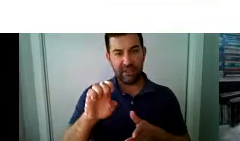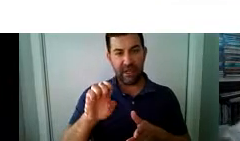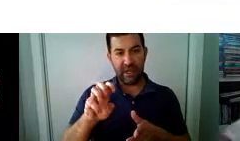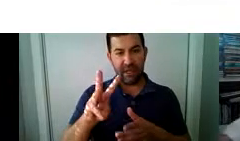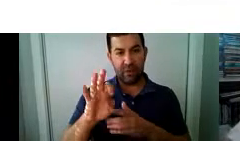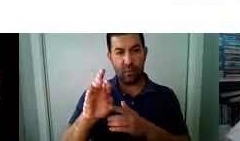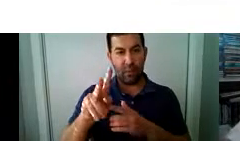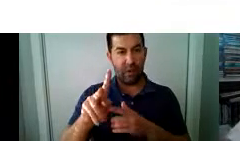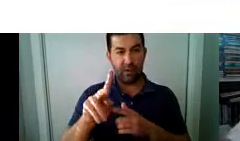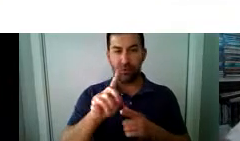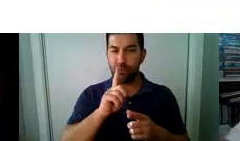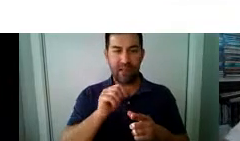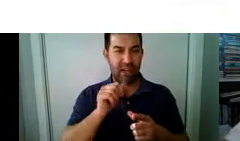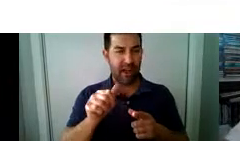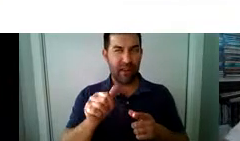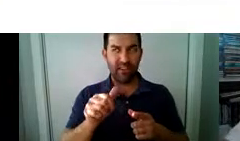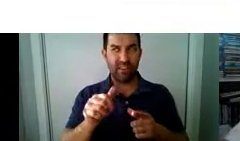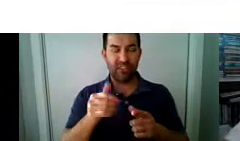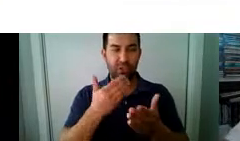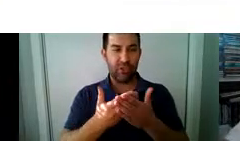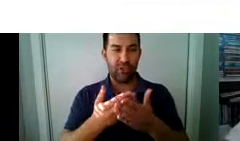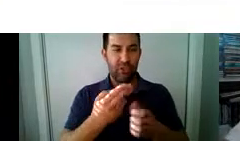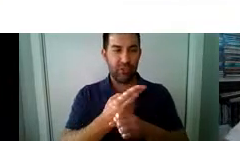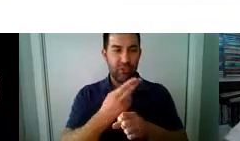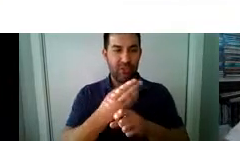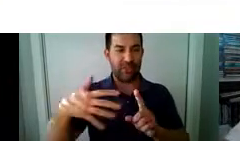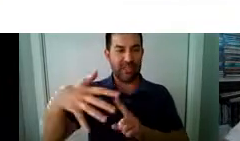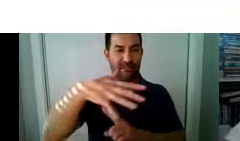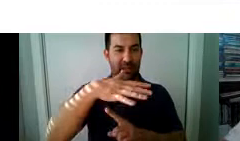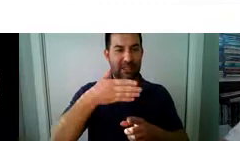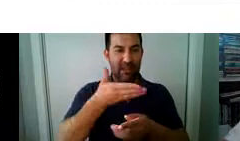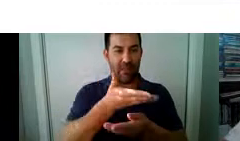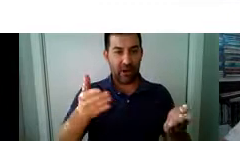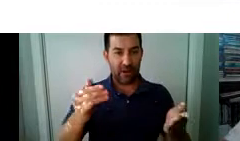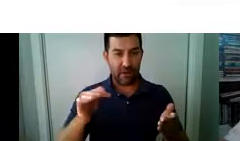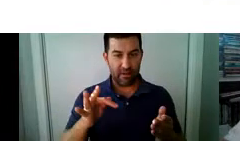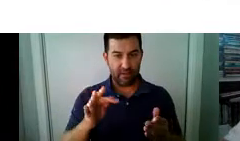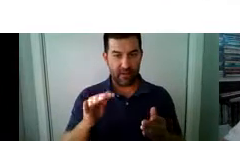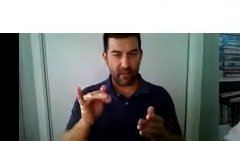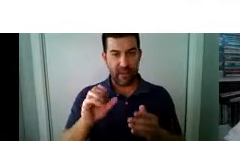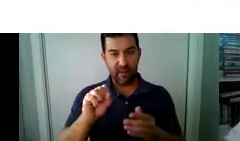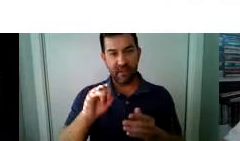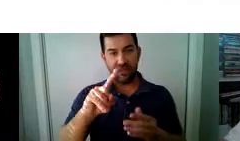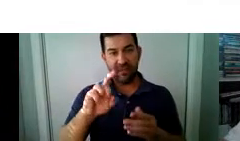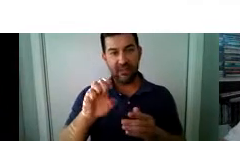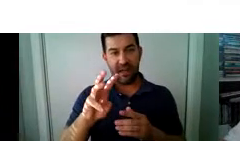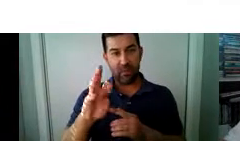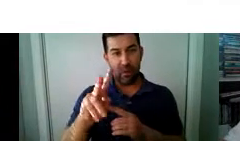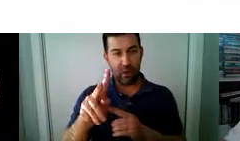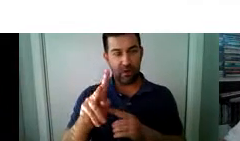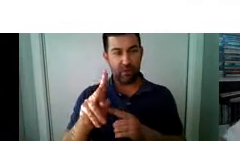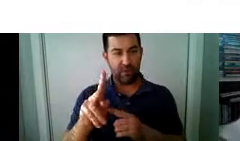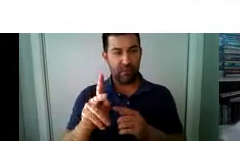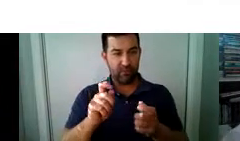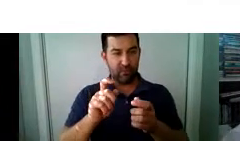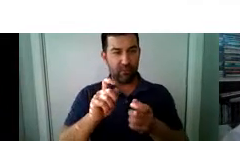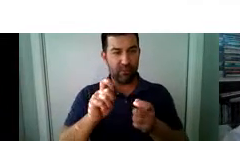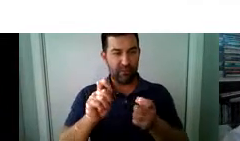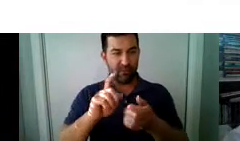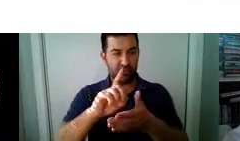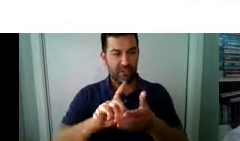which is really not the most efficient use of space there. So if we were to reconfigure that sidewalk, we would allow for more space